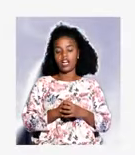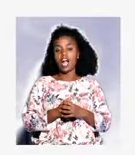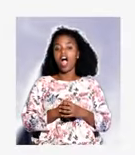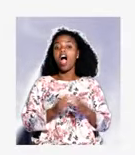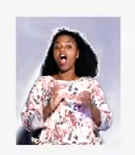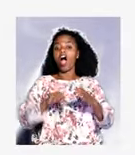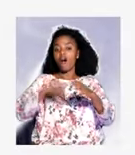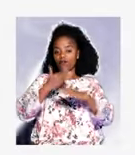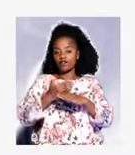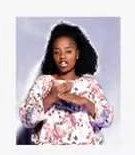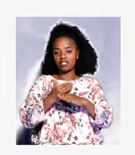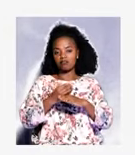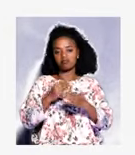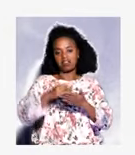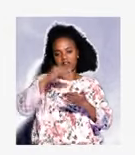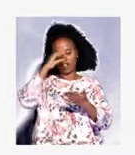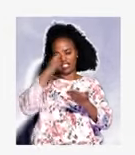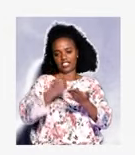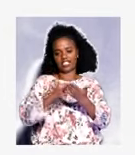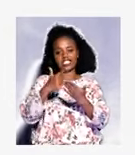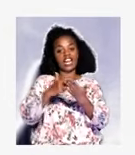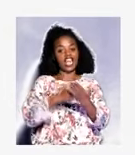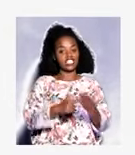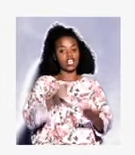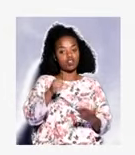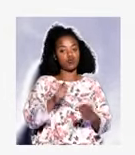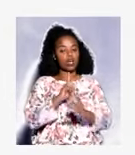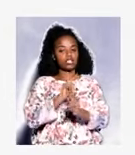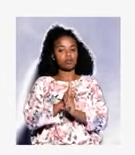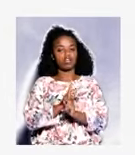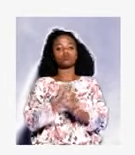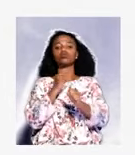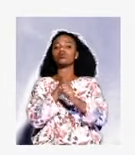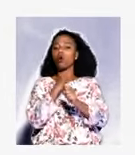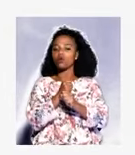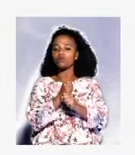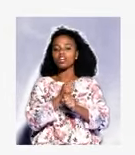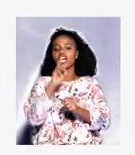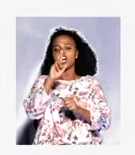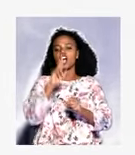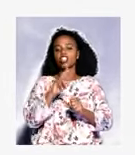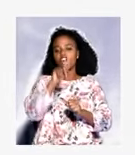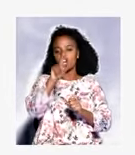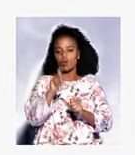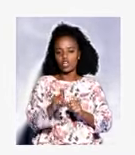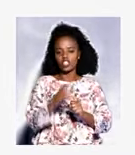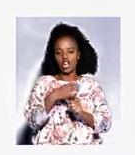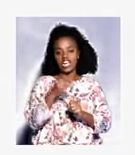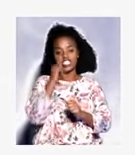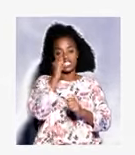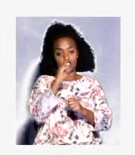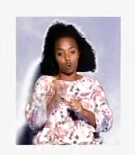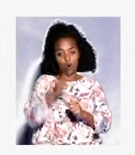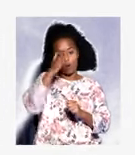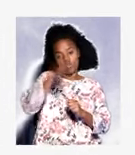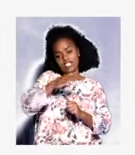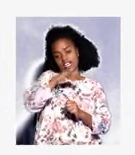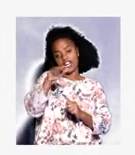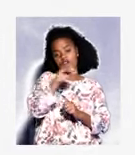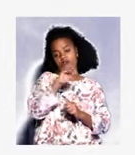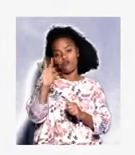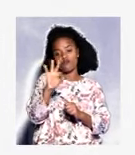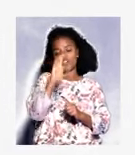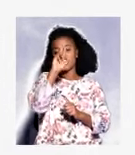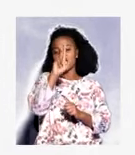after revising this lesson, you are expected to solve rational equations and draw the graph of